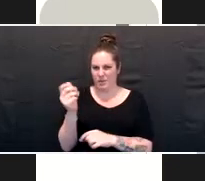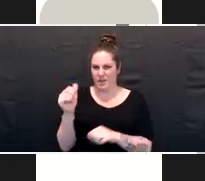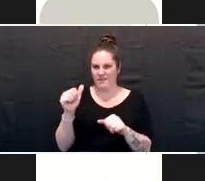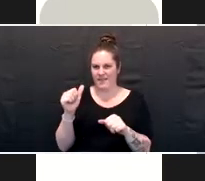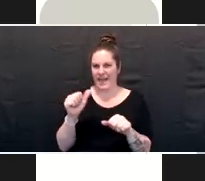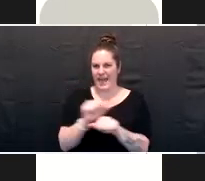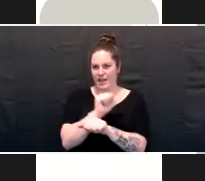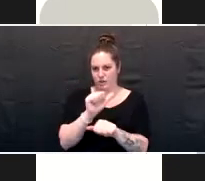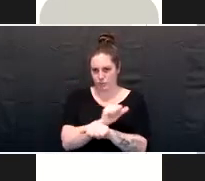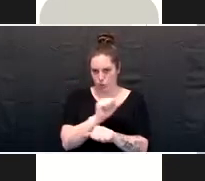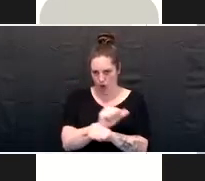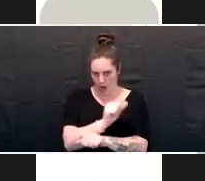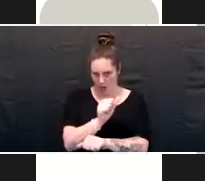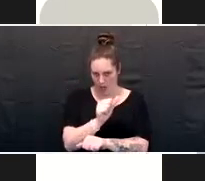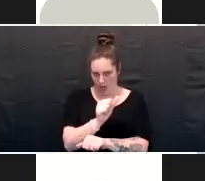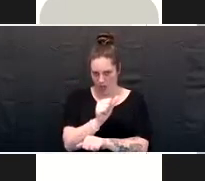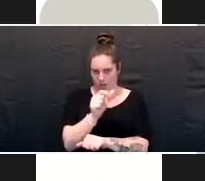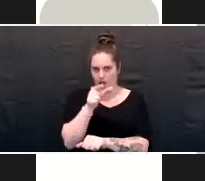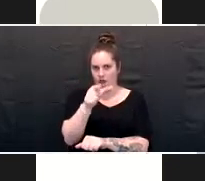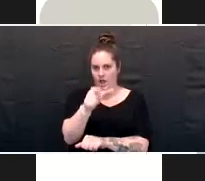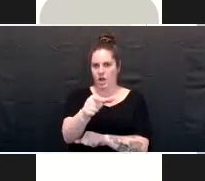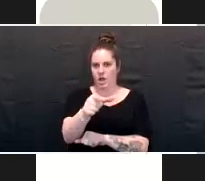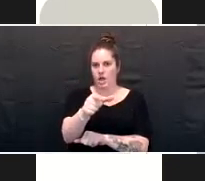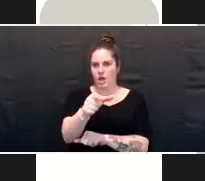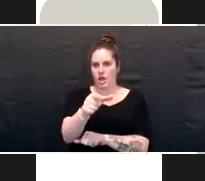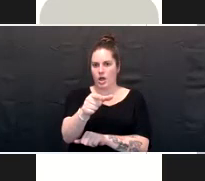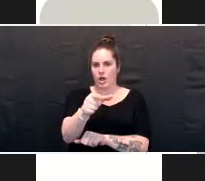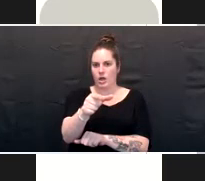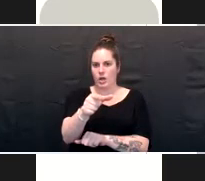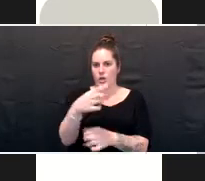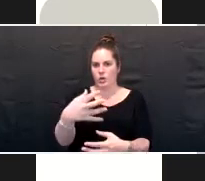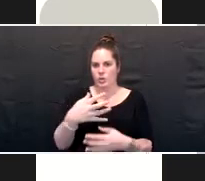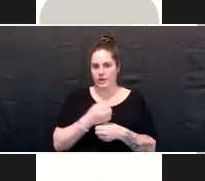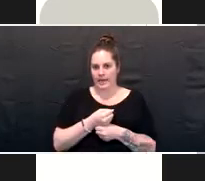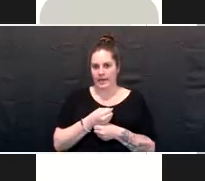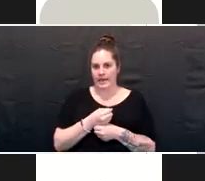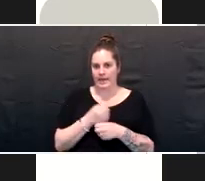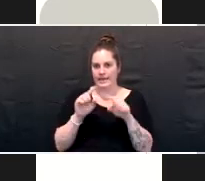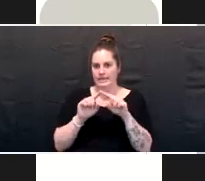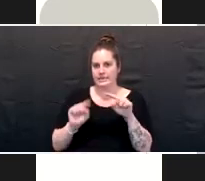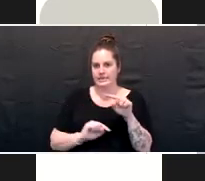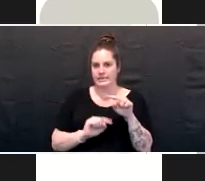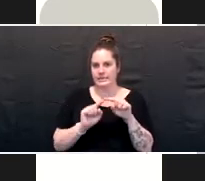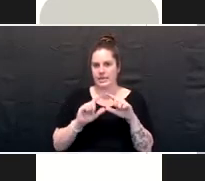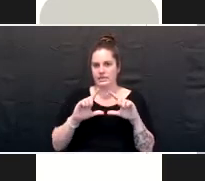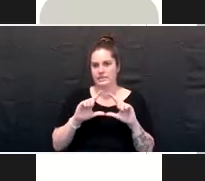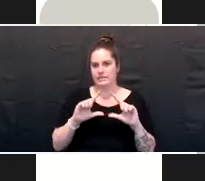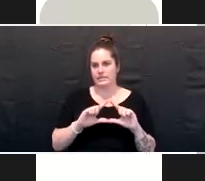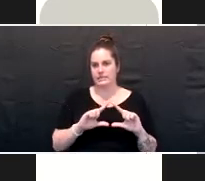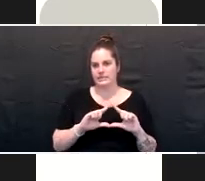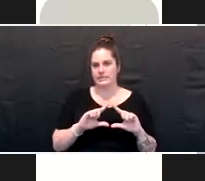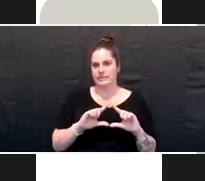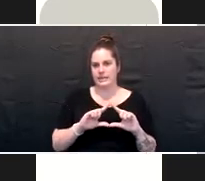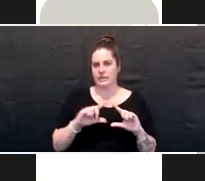And out of that comes this relationship, delta p equals F net times delta